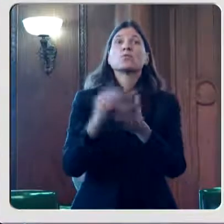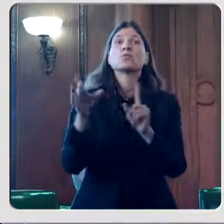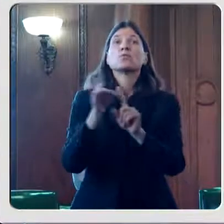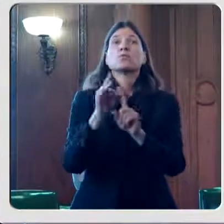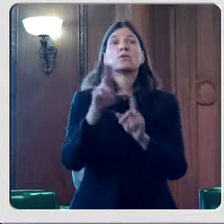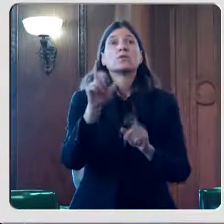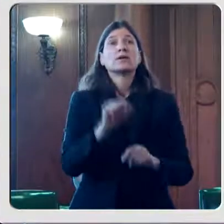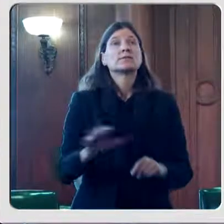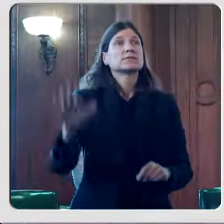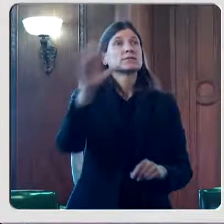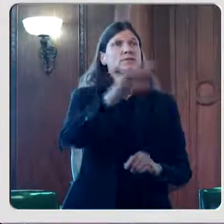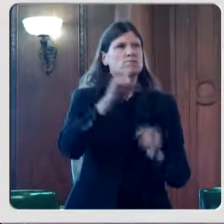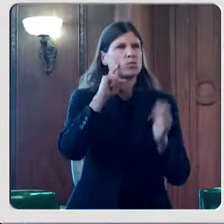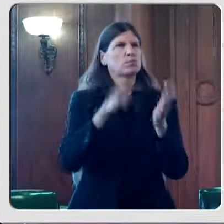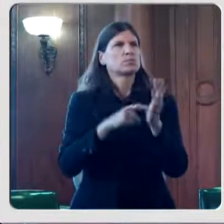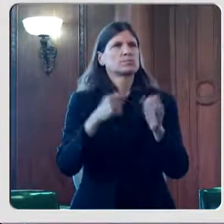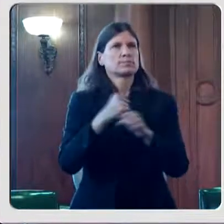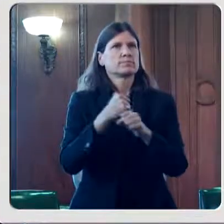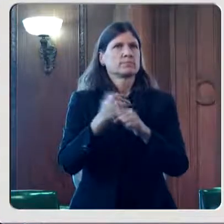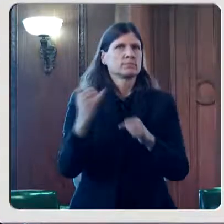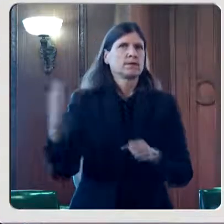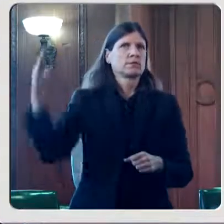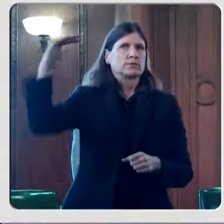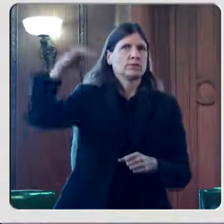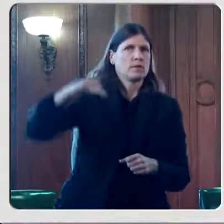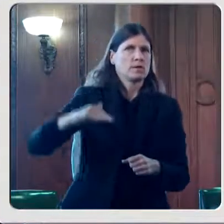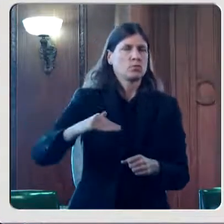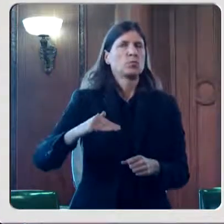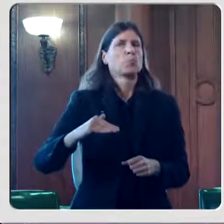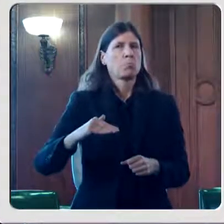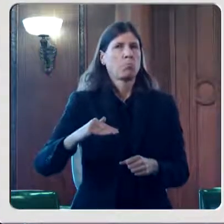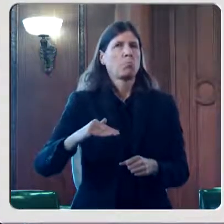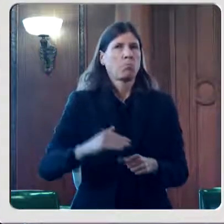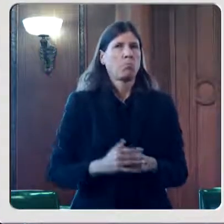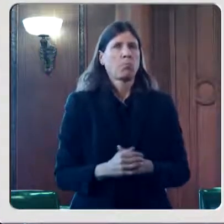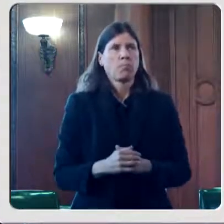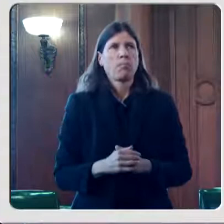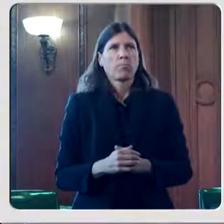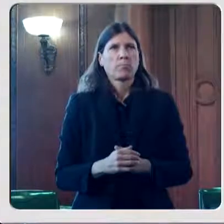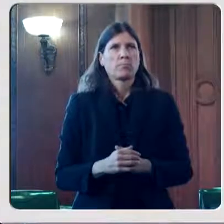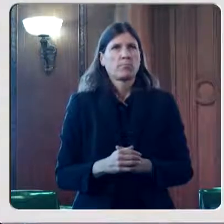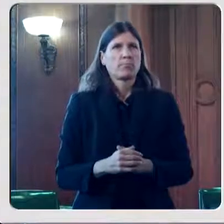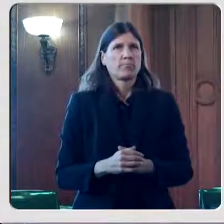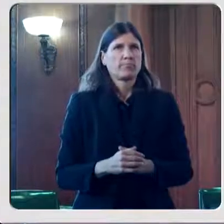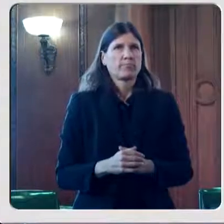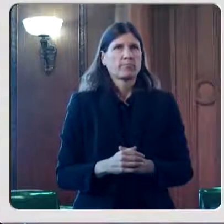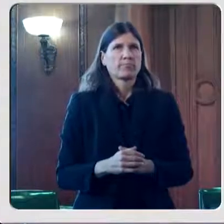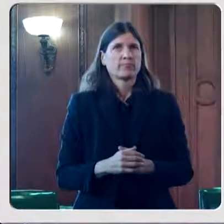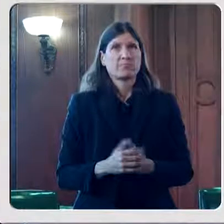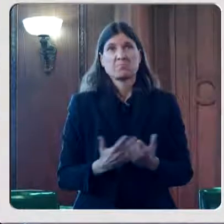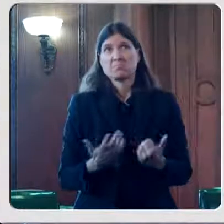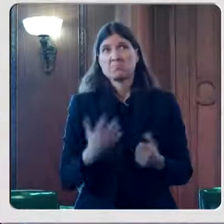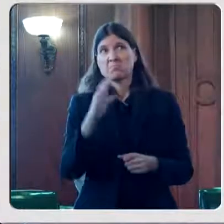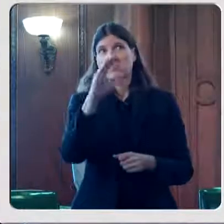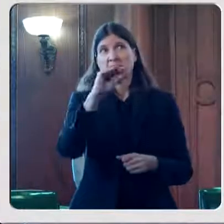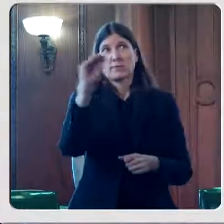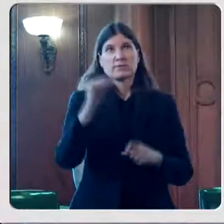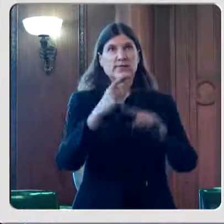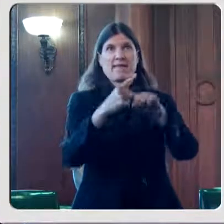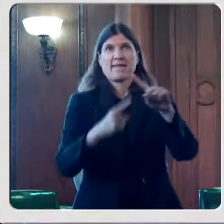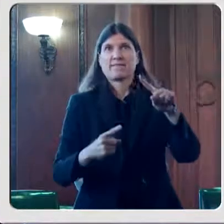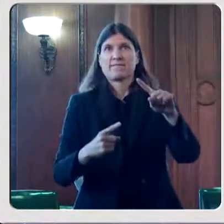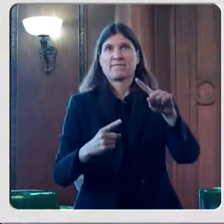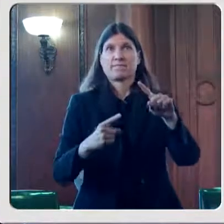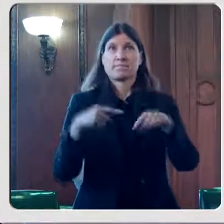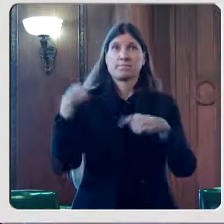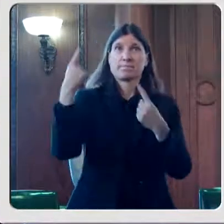most significant since the beginning of the pandemic. It has dropped actually over 50% since the peak on January